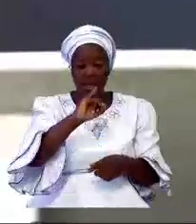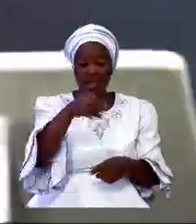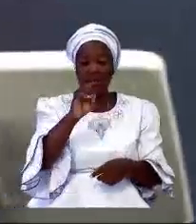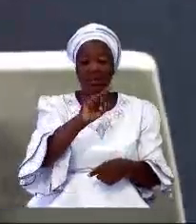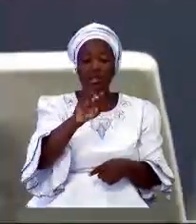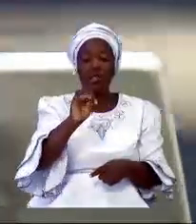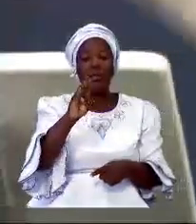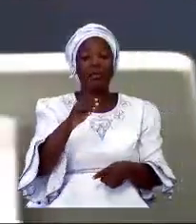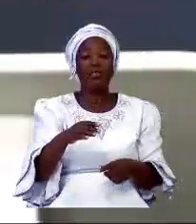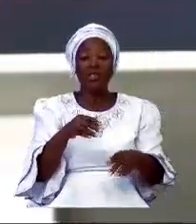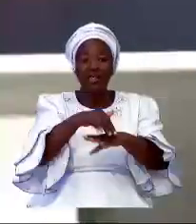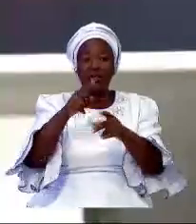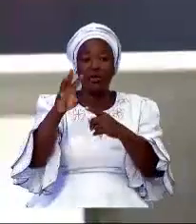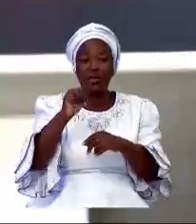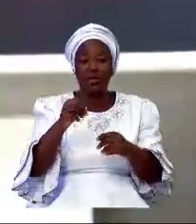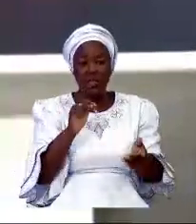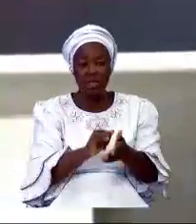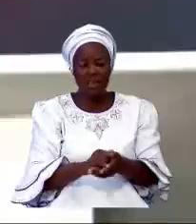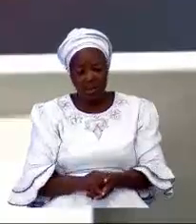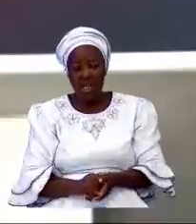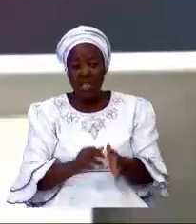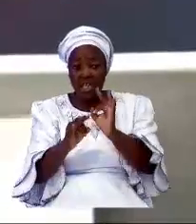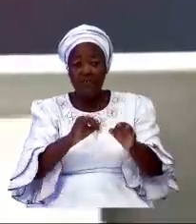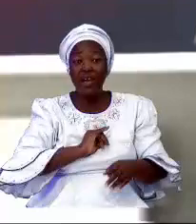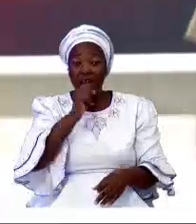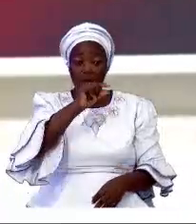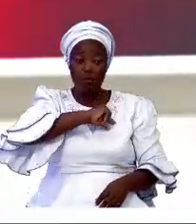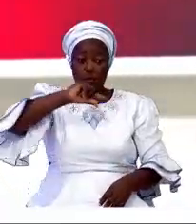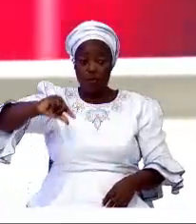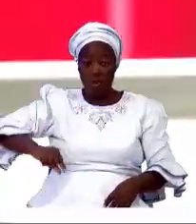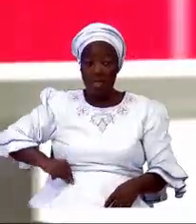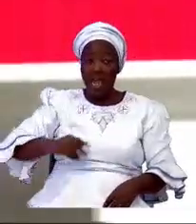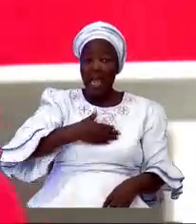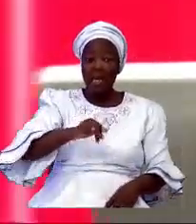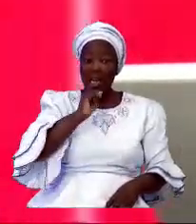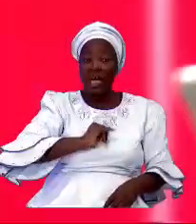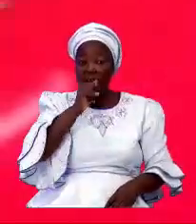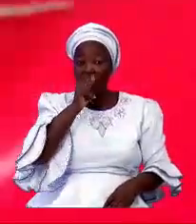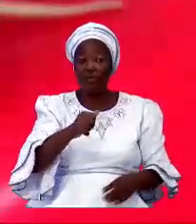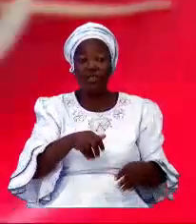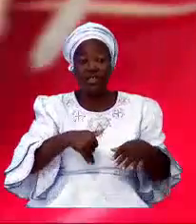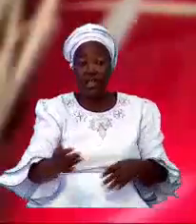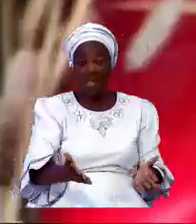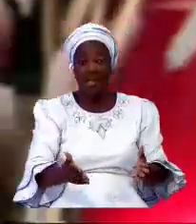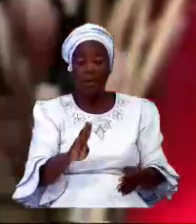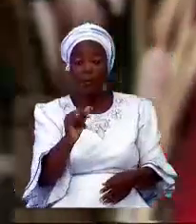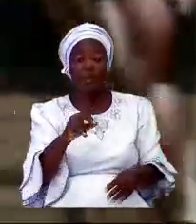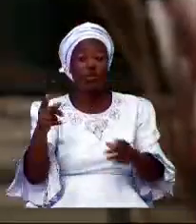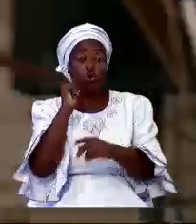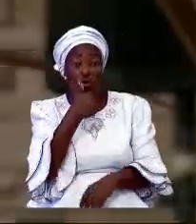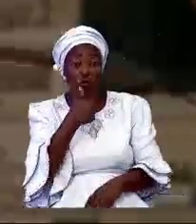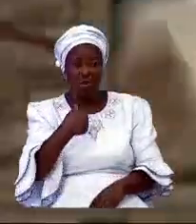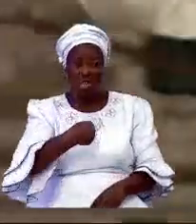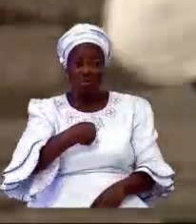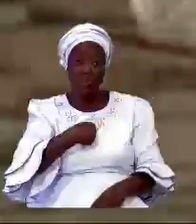danger. Jezebel sent to him and said, if I am queen and I am still